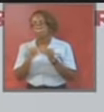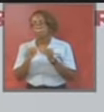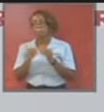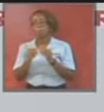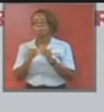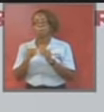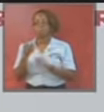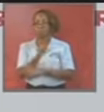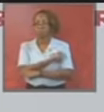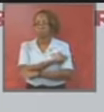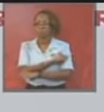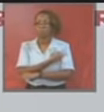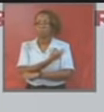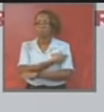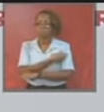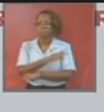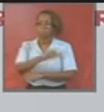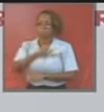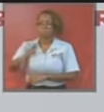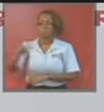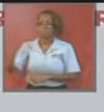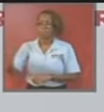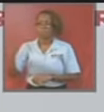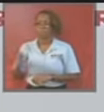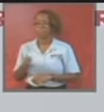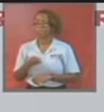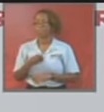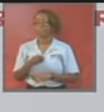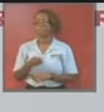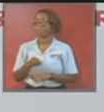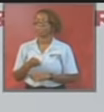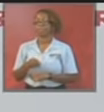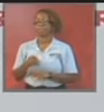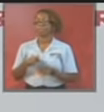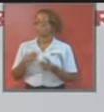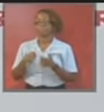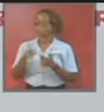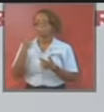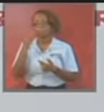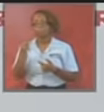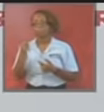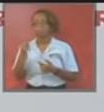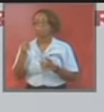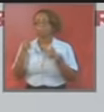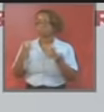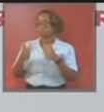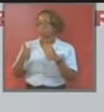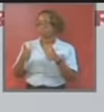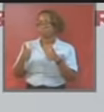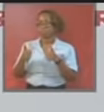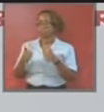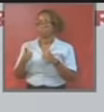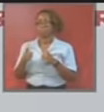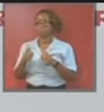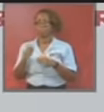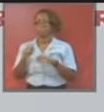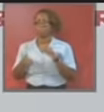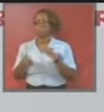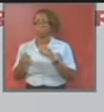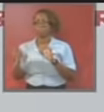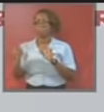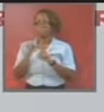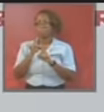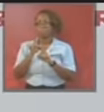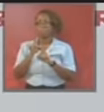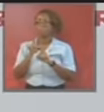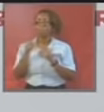go into those populations to see the effect of the vaccination beyond protecting from morbidity and mortality of the particular disease.